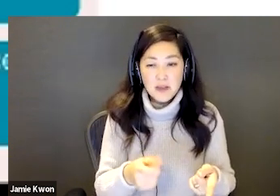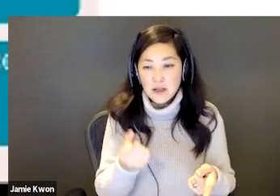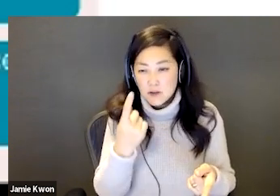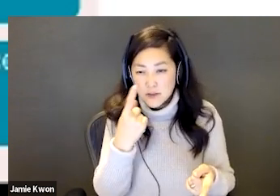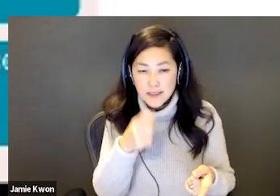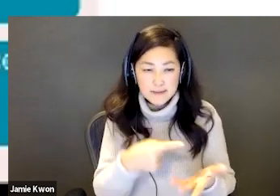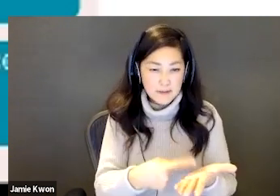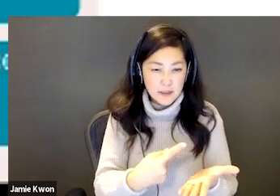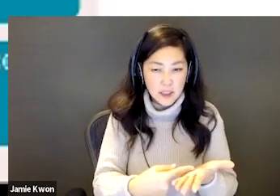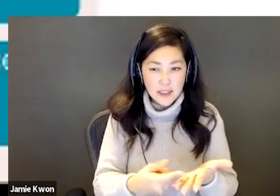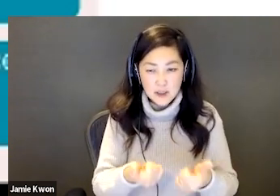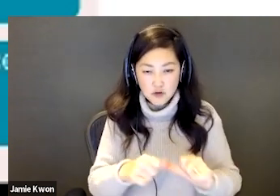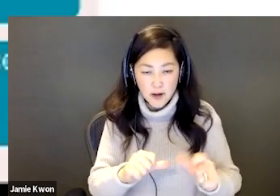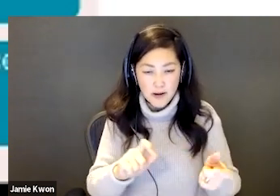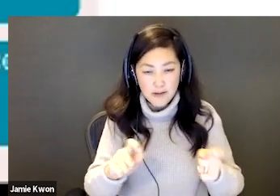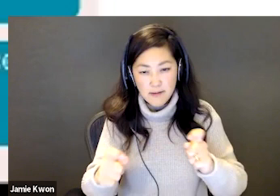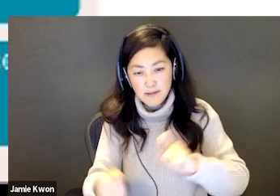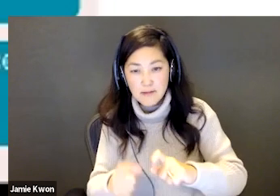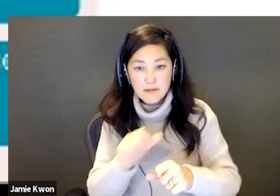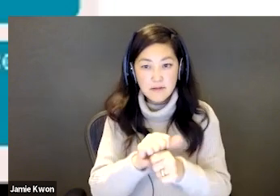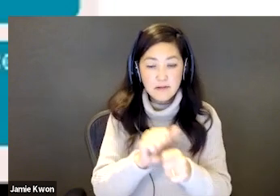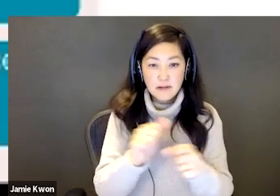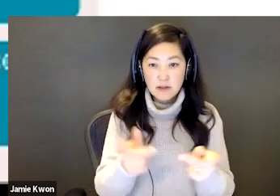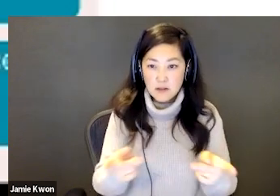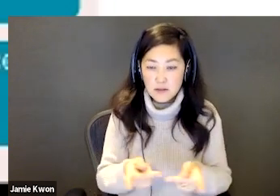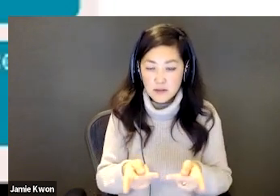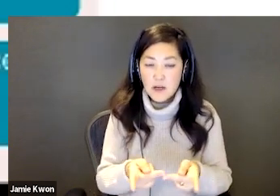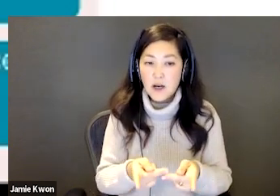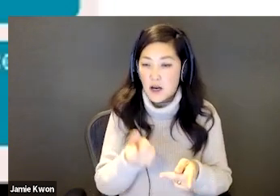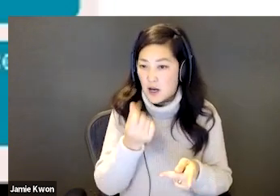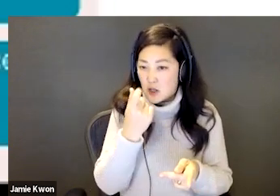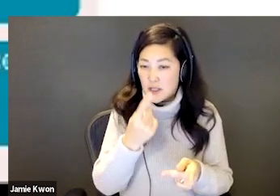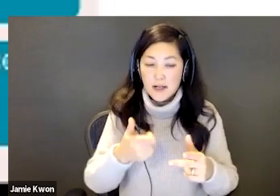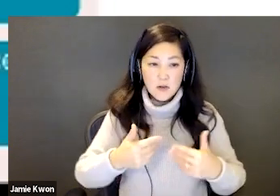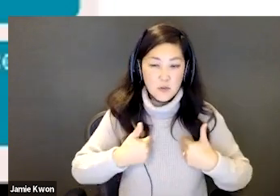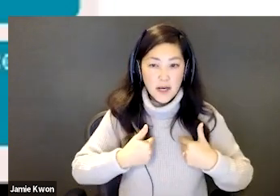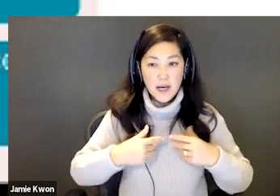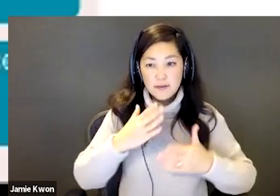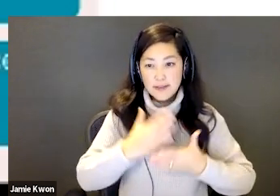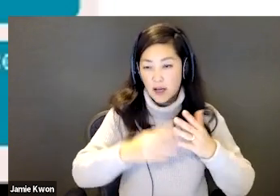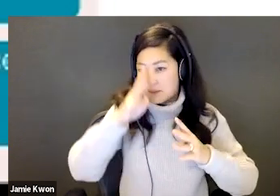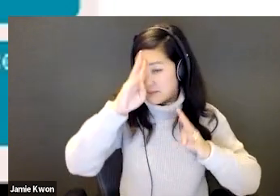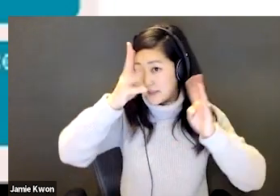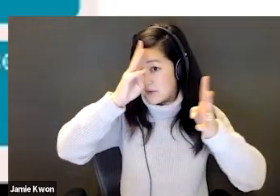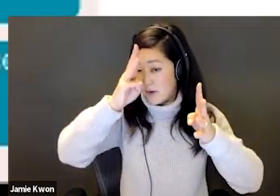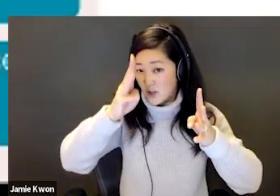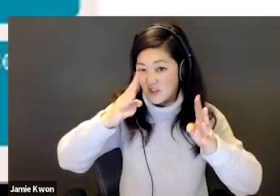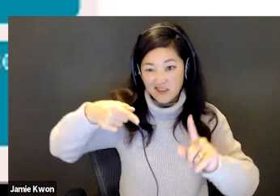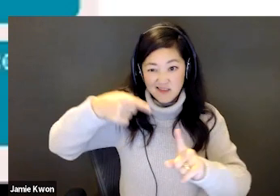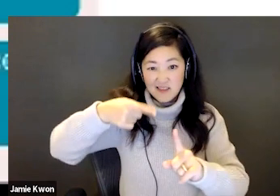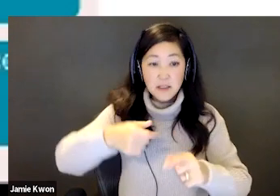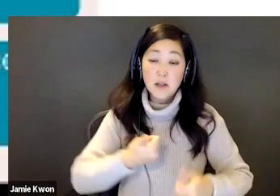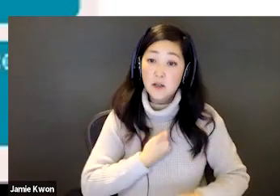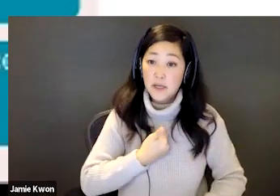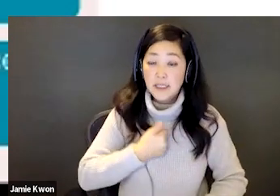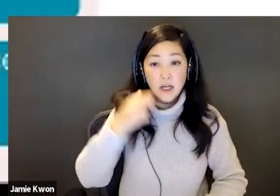evolving workplace culture, planning with innovation in mind. I am a neurodivergent